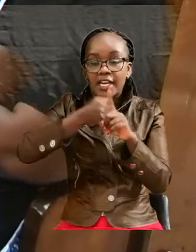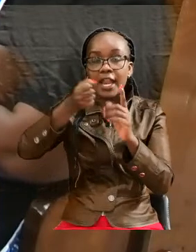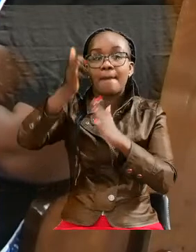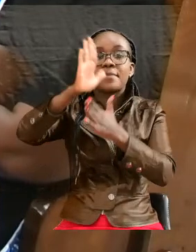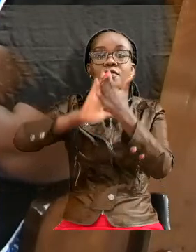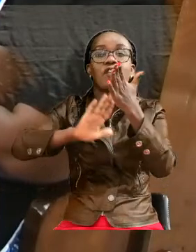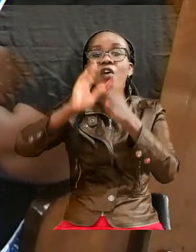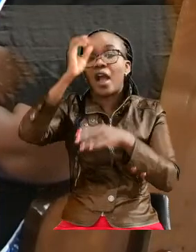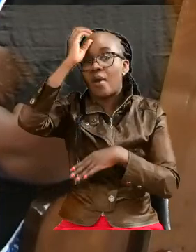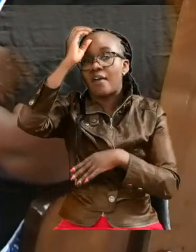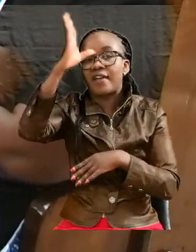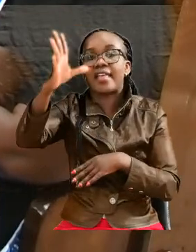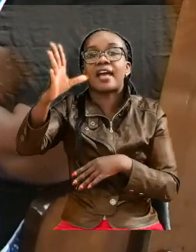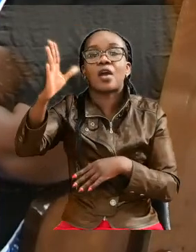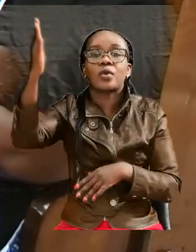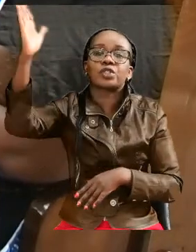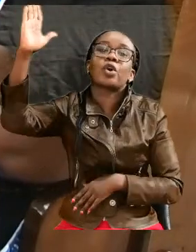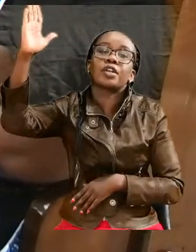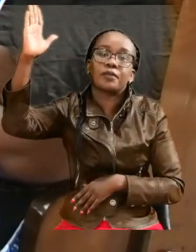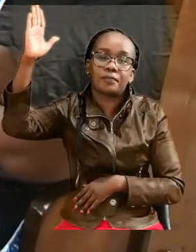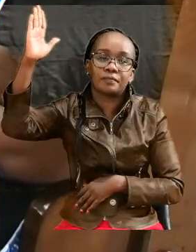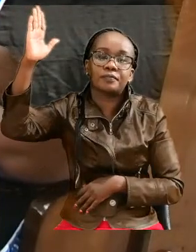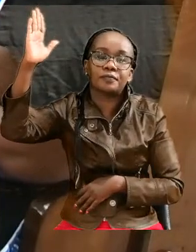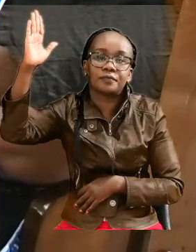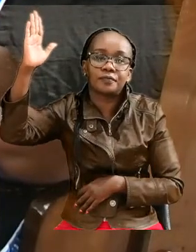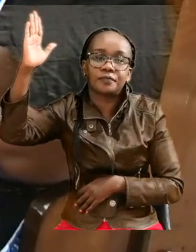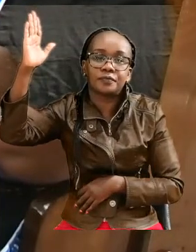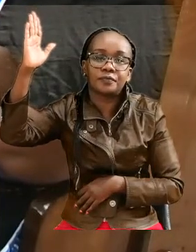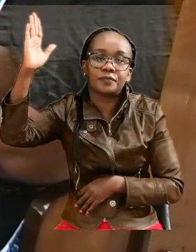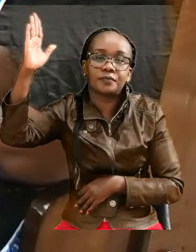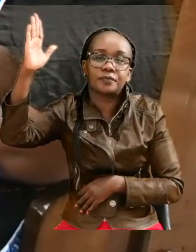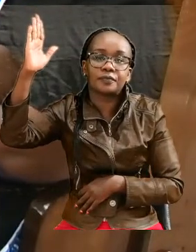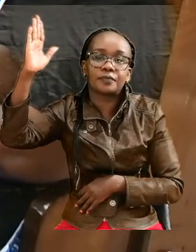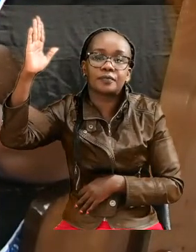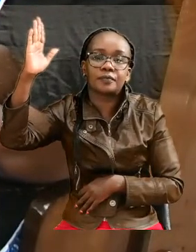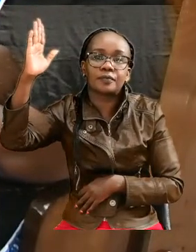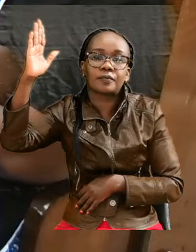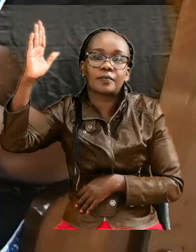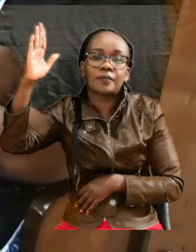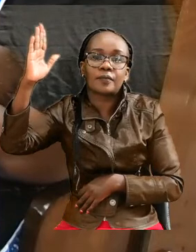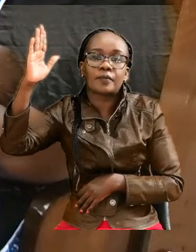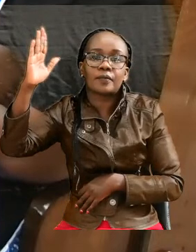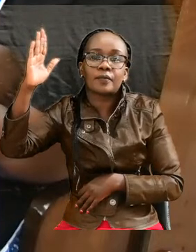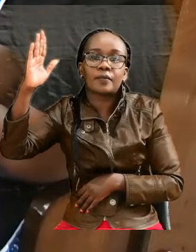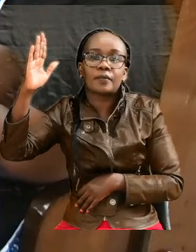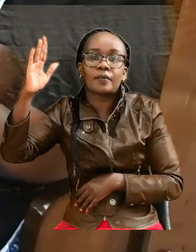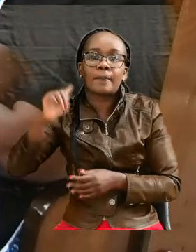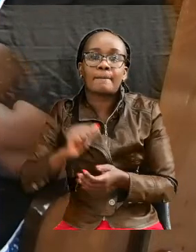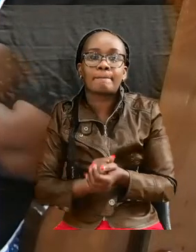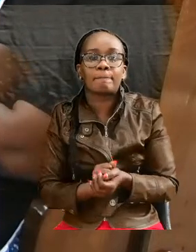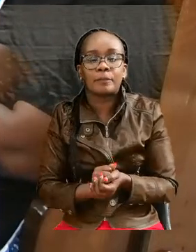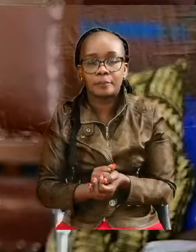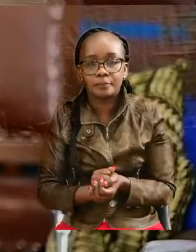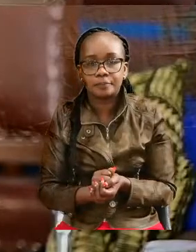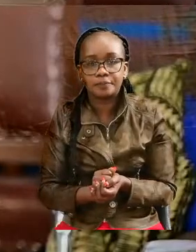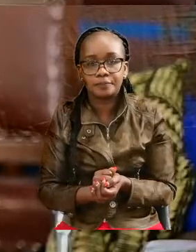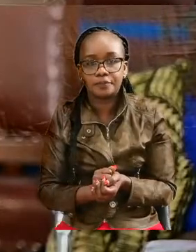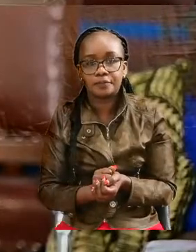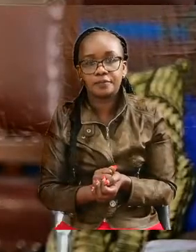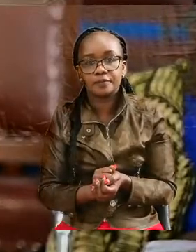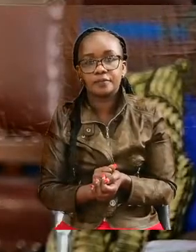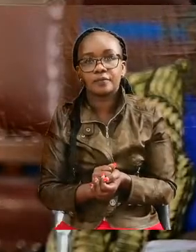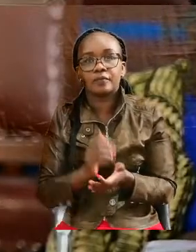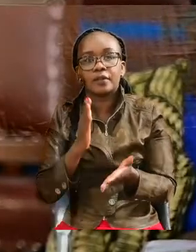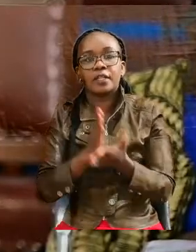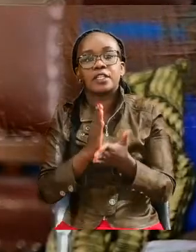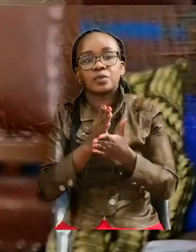our Father, who is God. In Psalm 116, This is a hymn